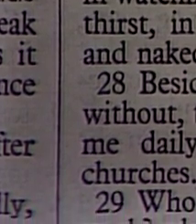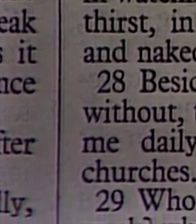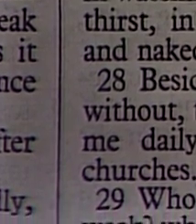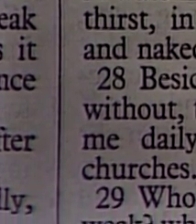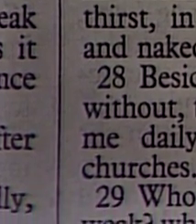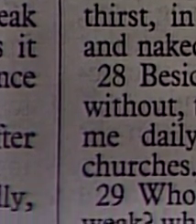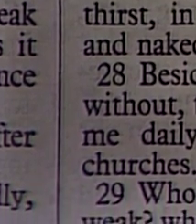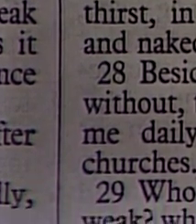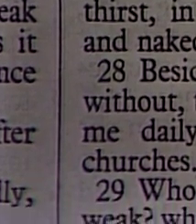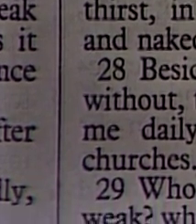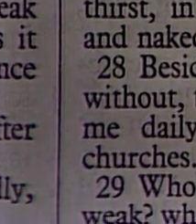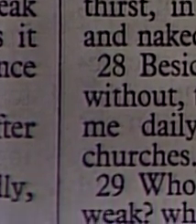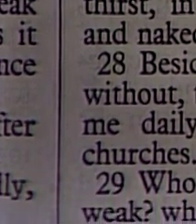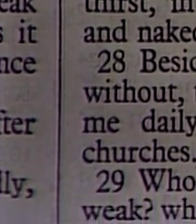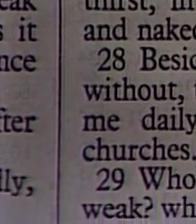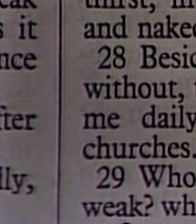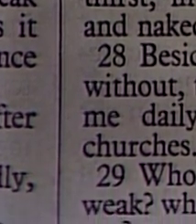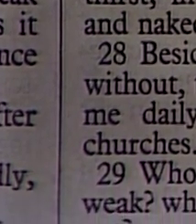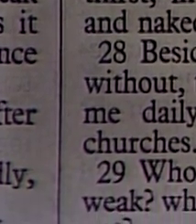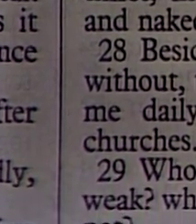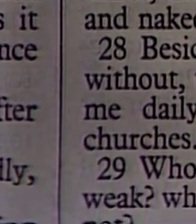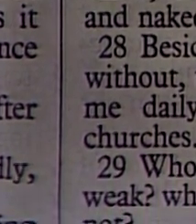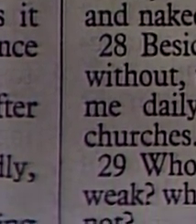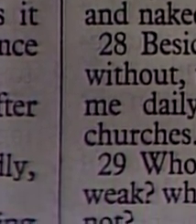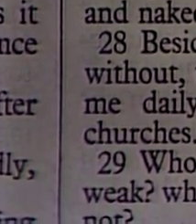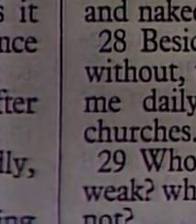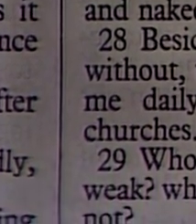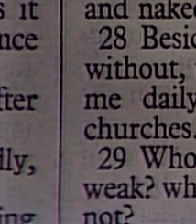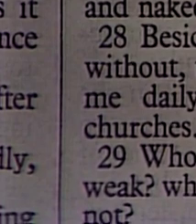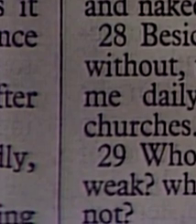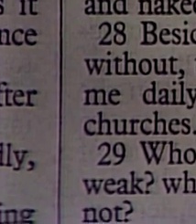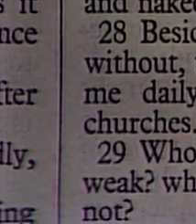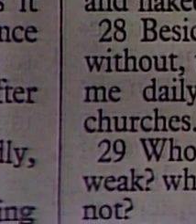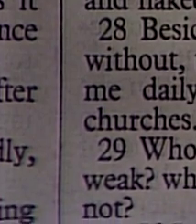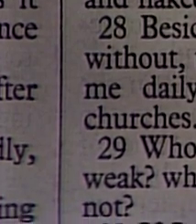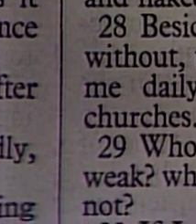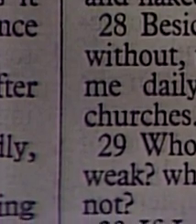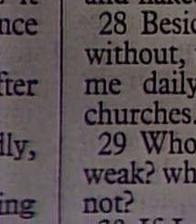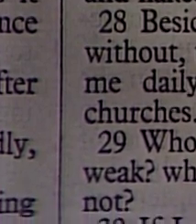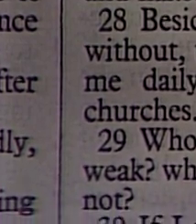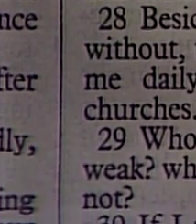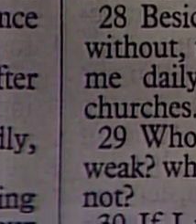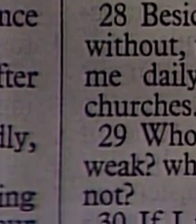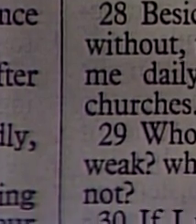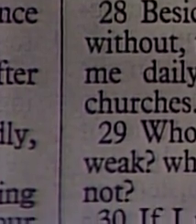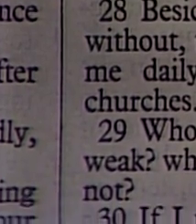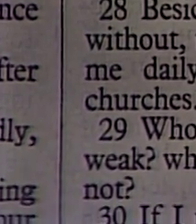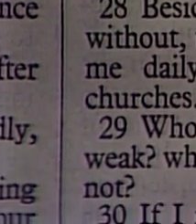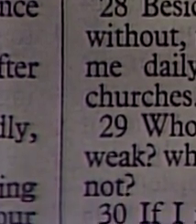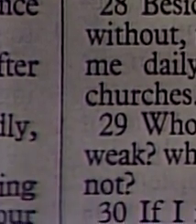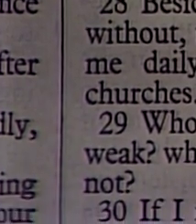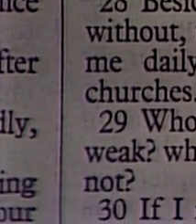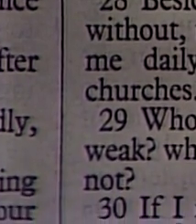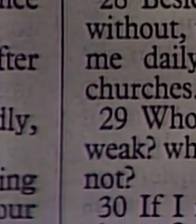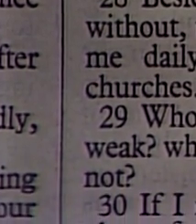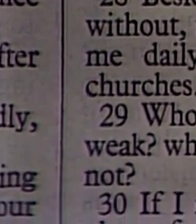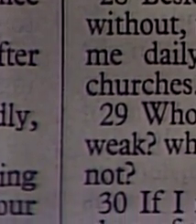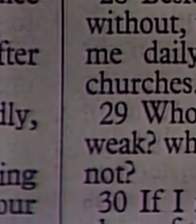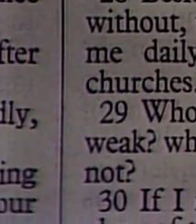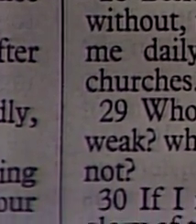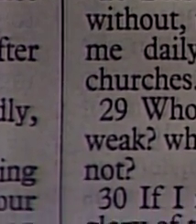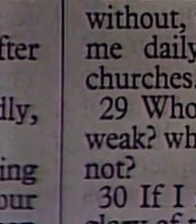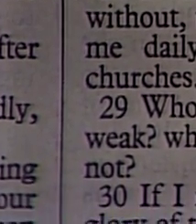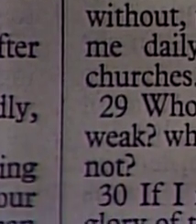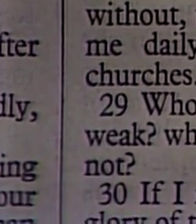or dangers in the wilderness, in perils in the sea, in perils among false brethren. And then he adds,